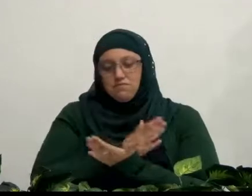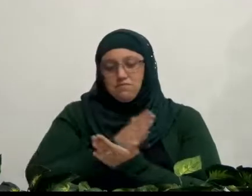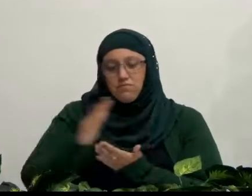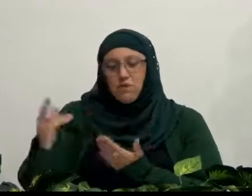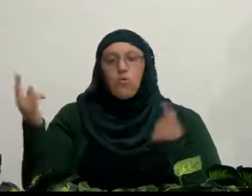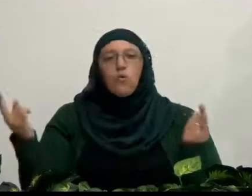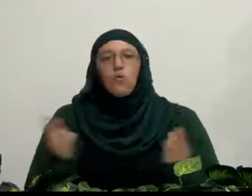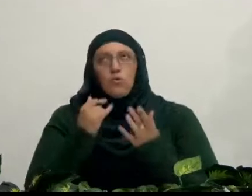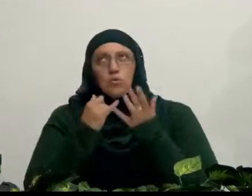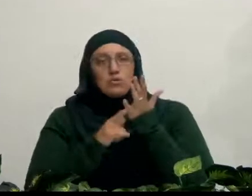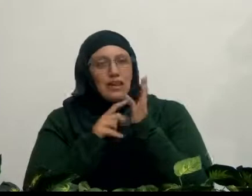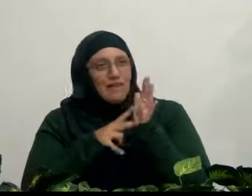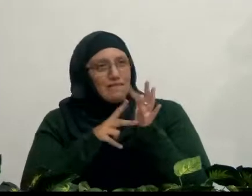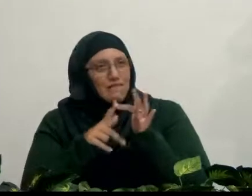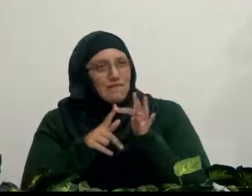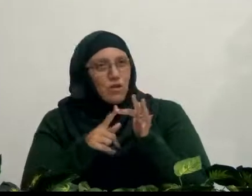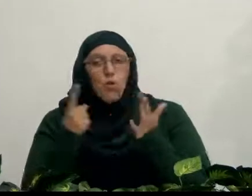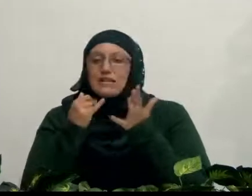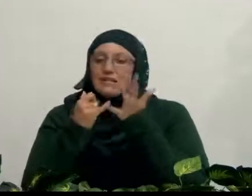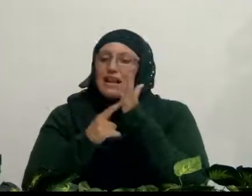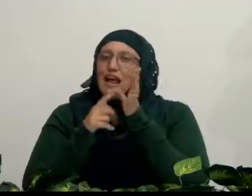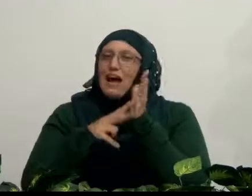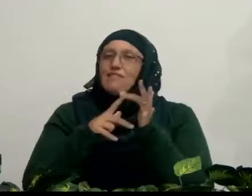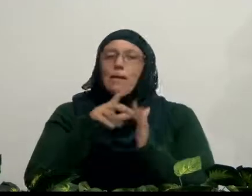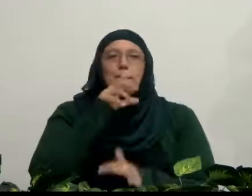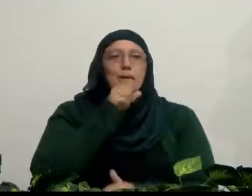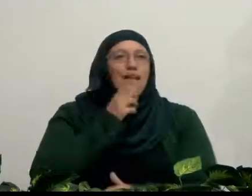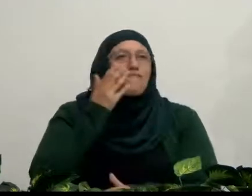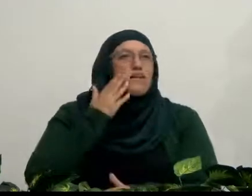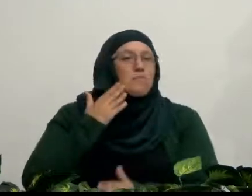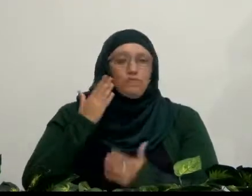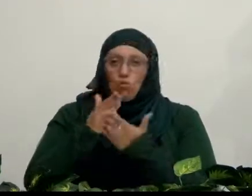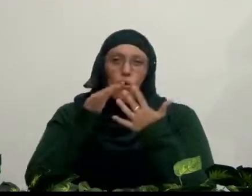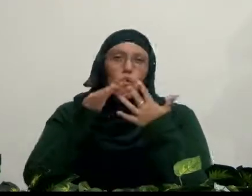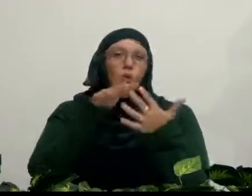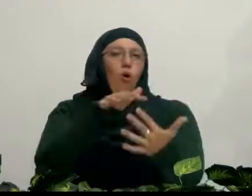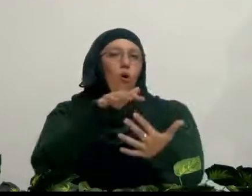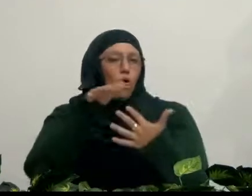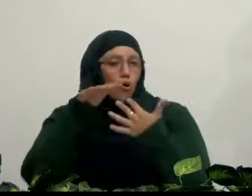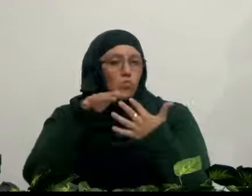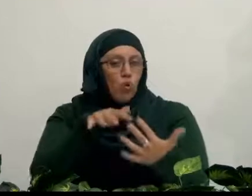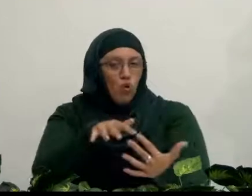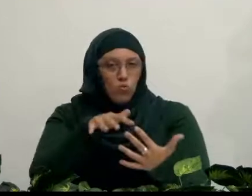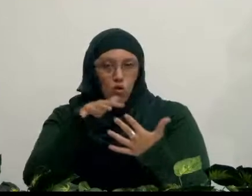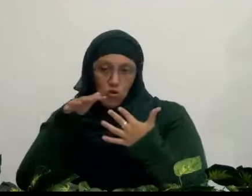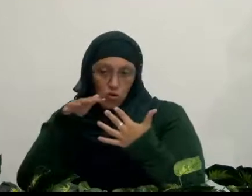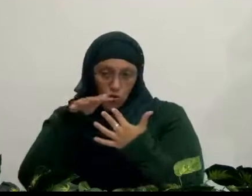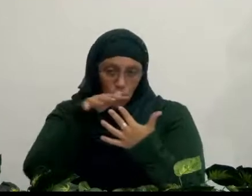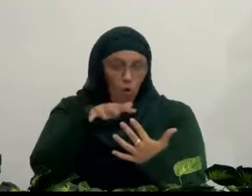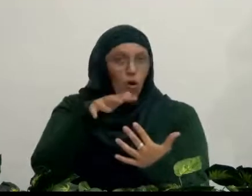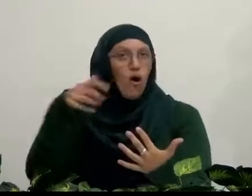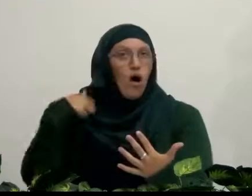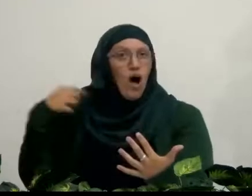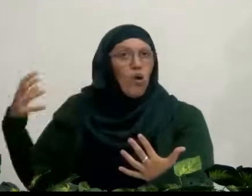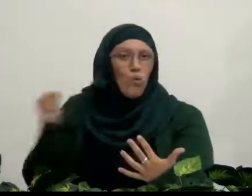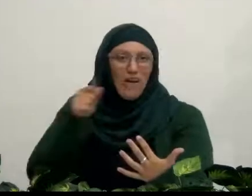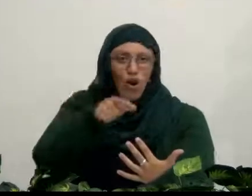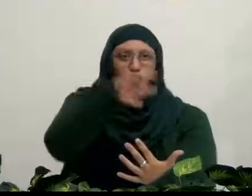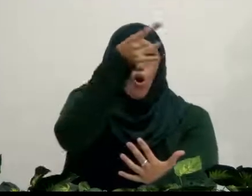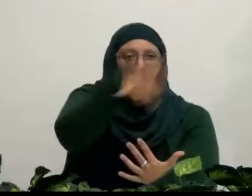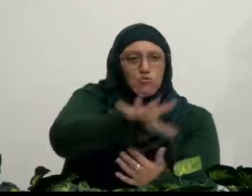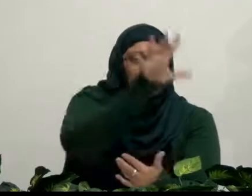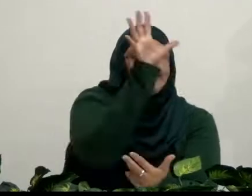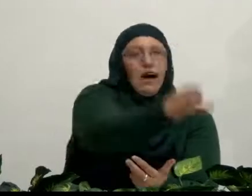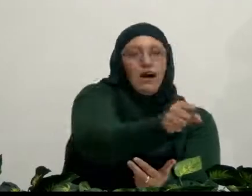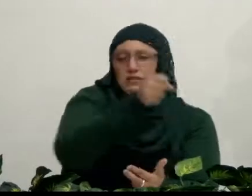Slaves, males or females, were those who were taken as prisoners of war during the war. So you can imagine they are the enemies. Used to fight you.